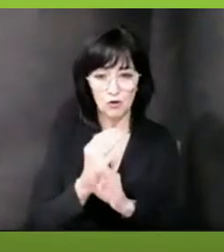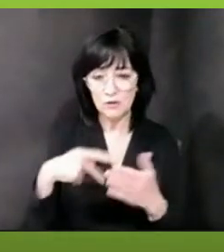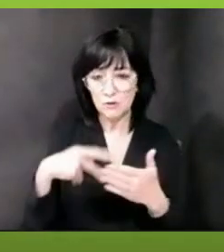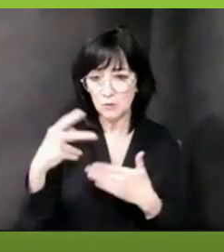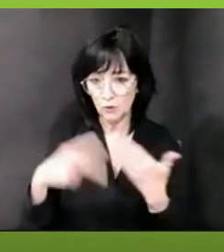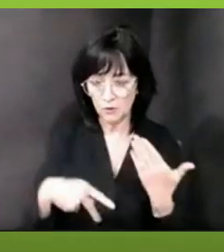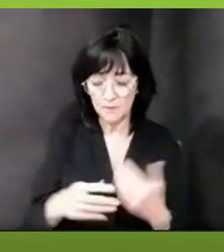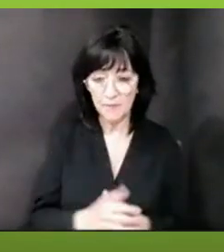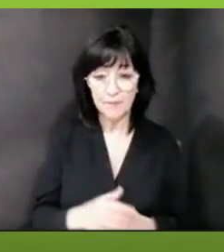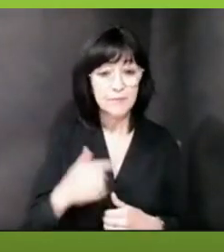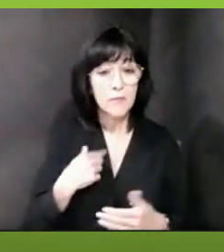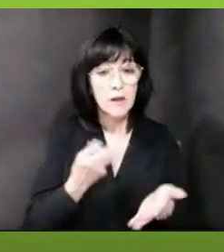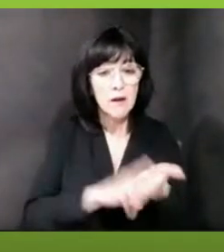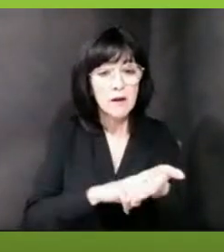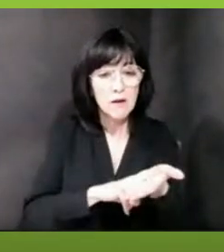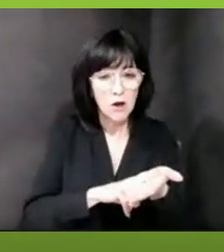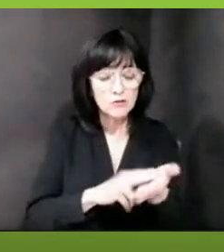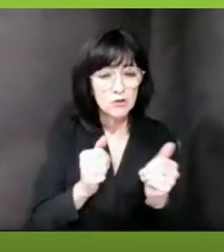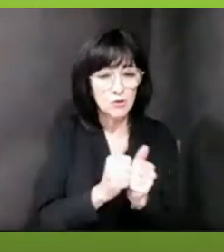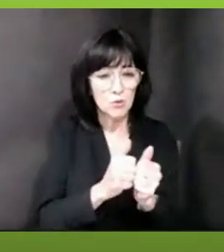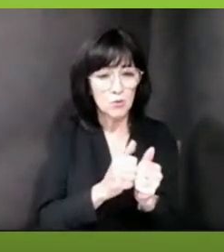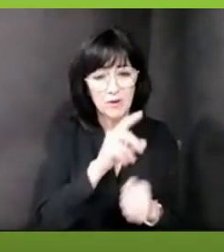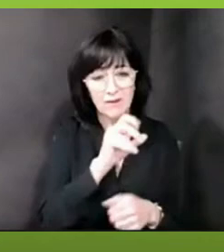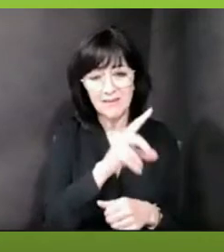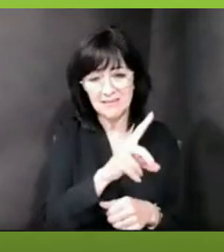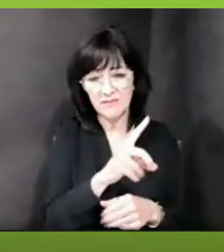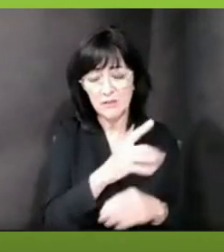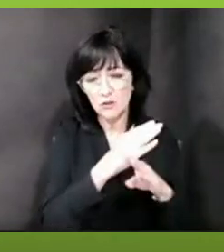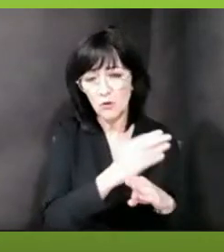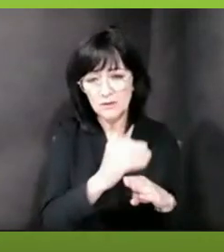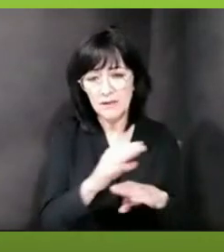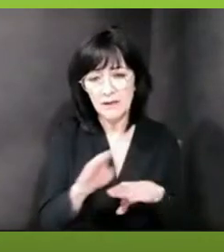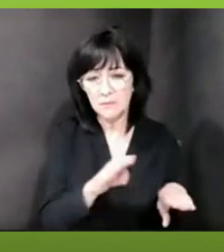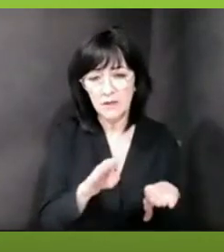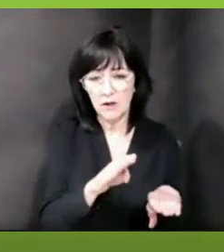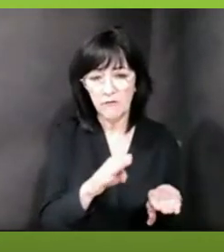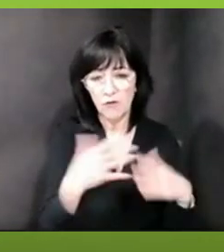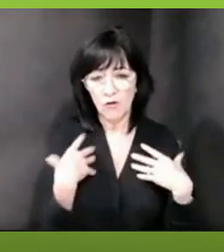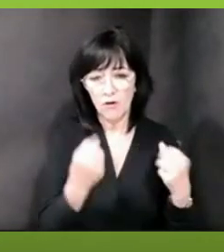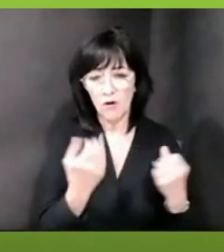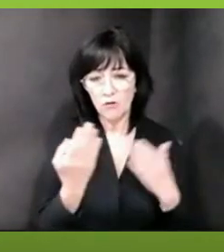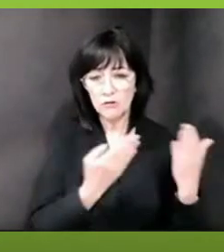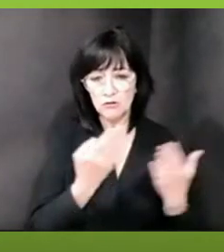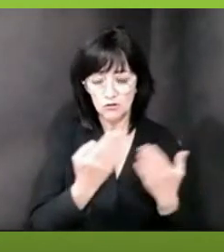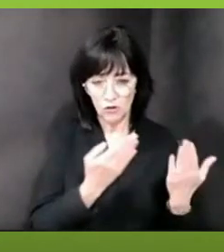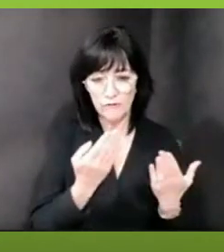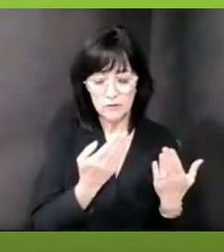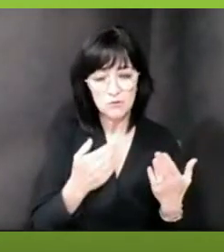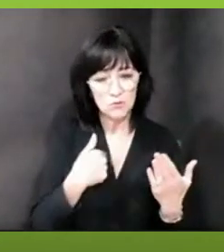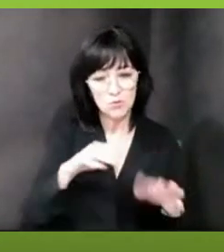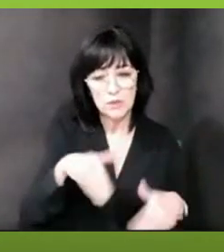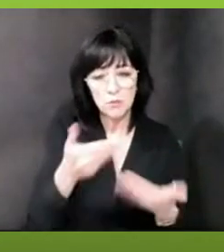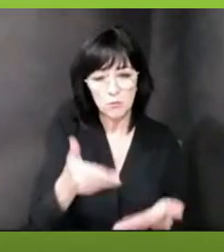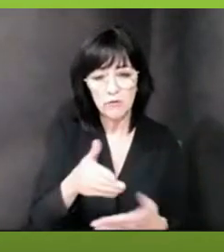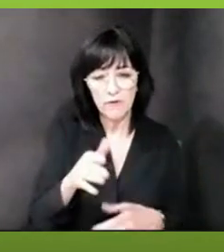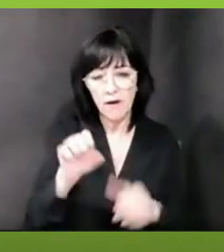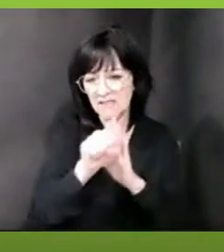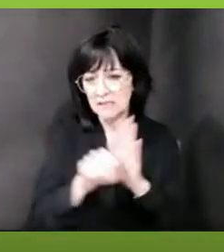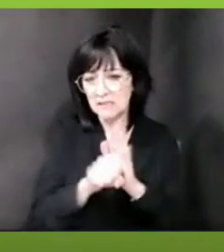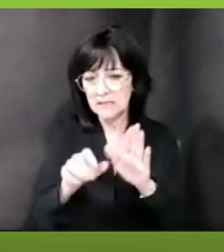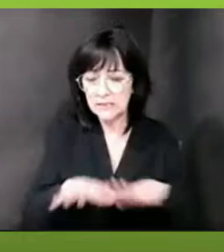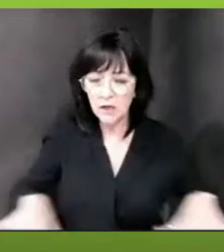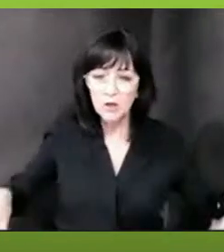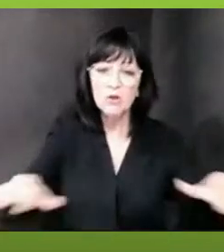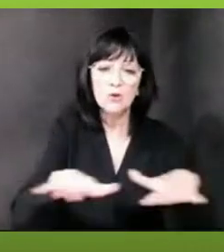We contract with the Division of Prevention and Behavioral Health Services to provide the statewide crisis service for children and